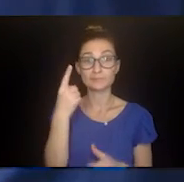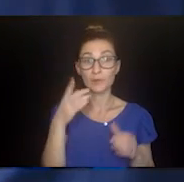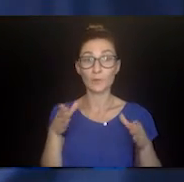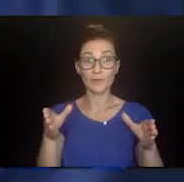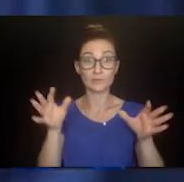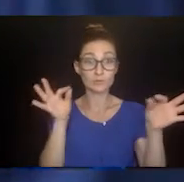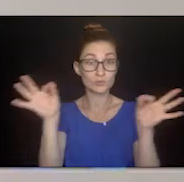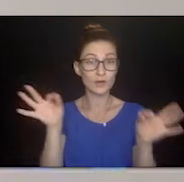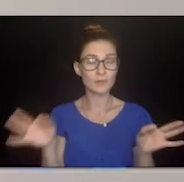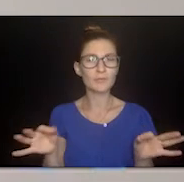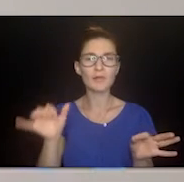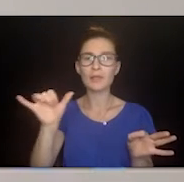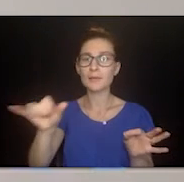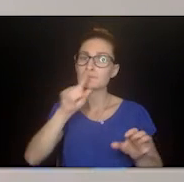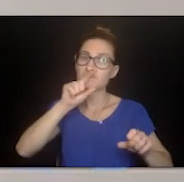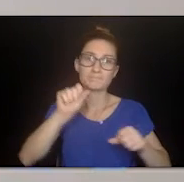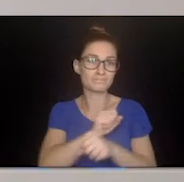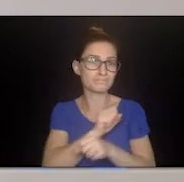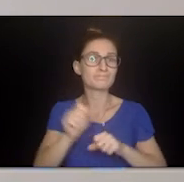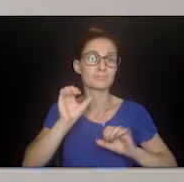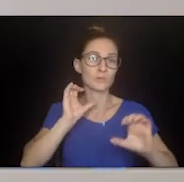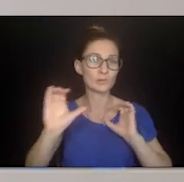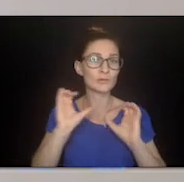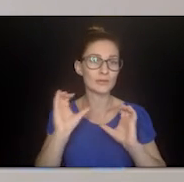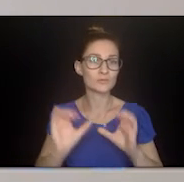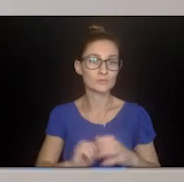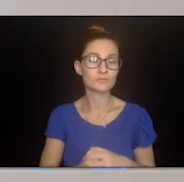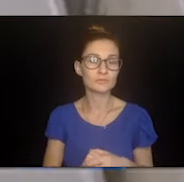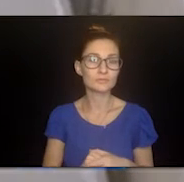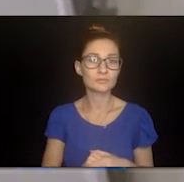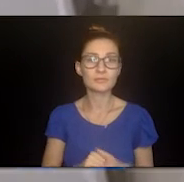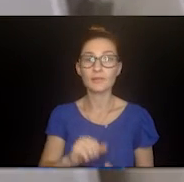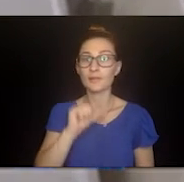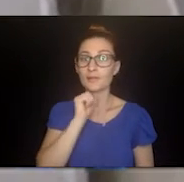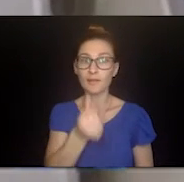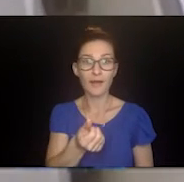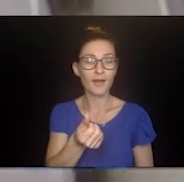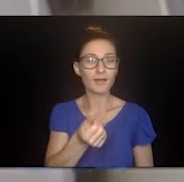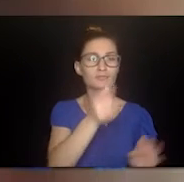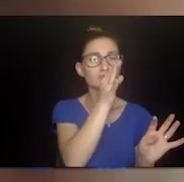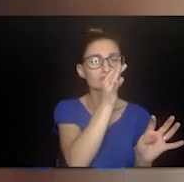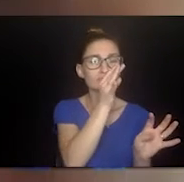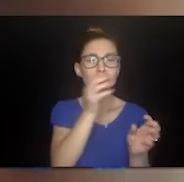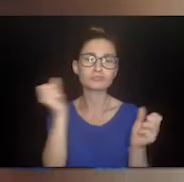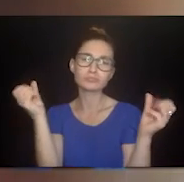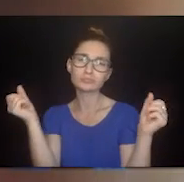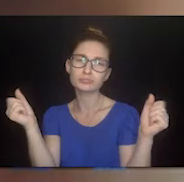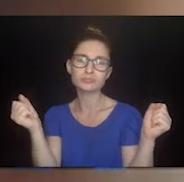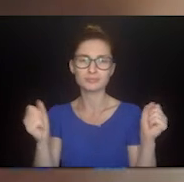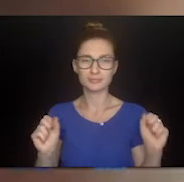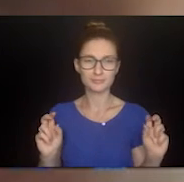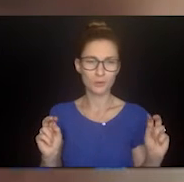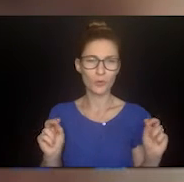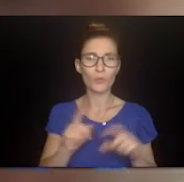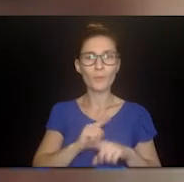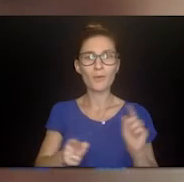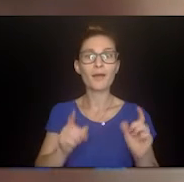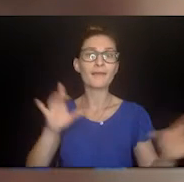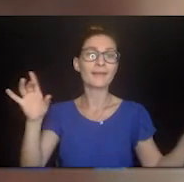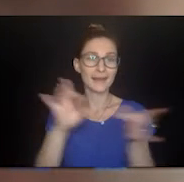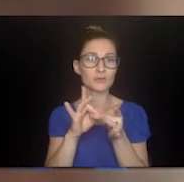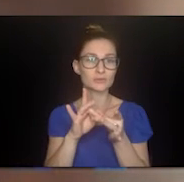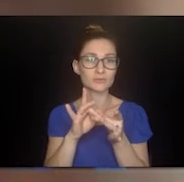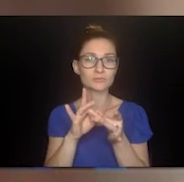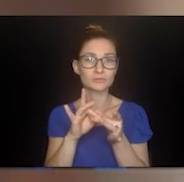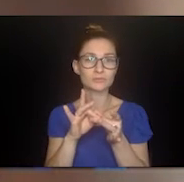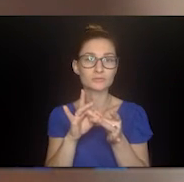really describe it is authentic communication. It's not about talking about the weather, it's actually about connecting with self. And so I